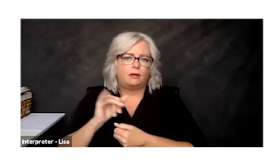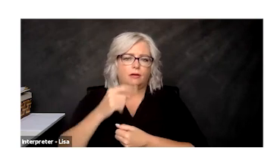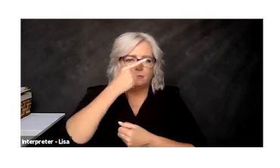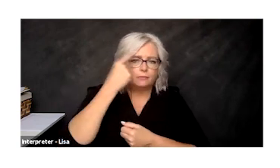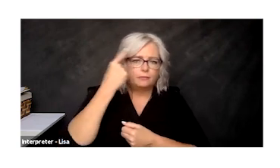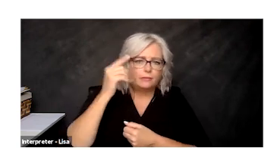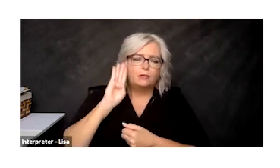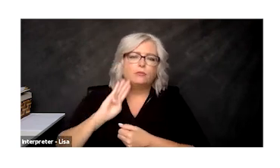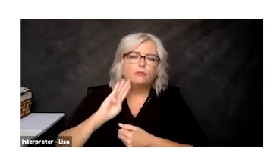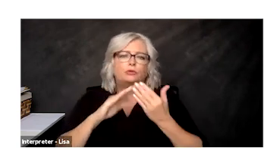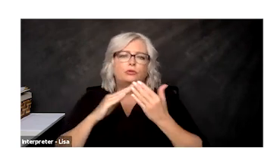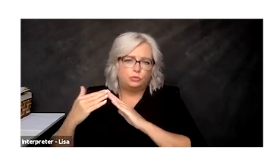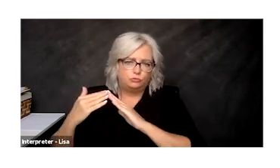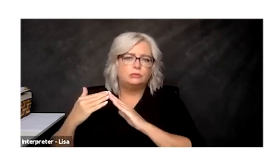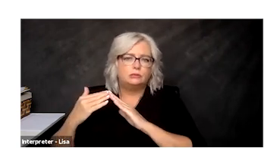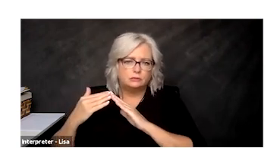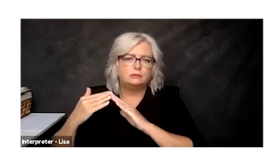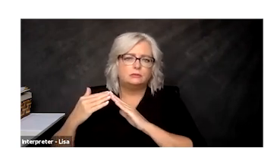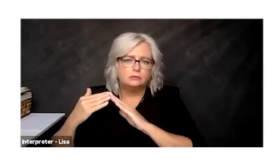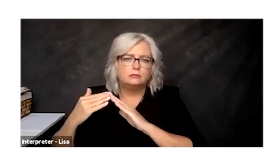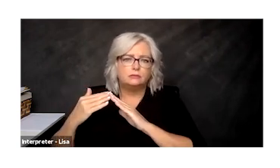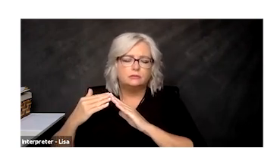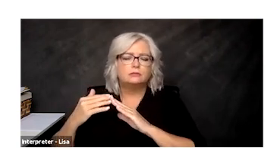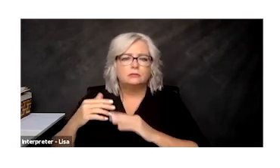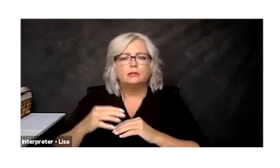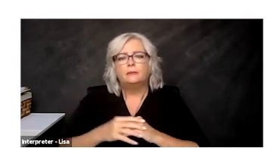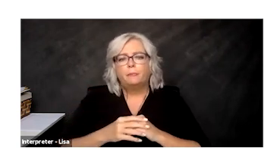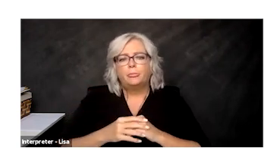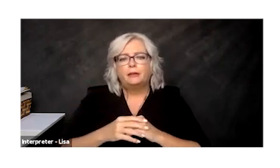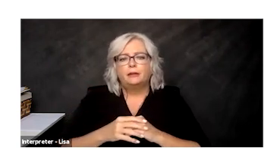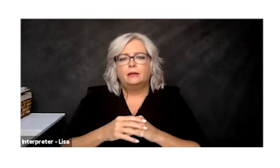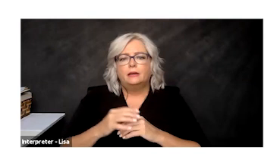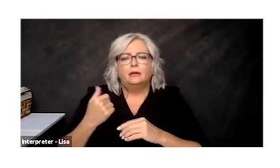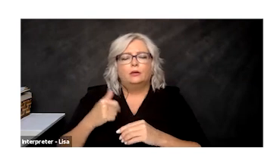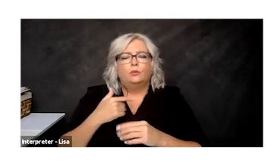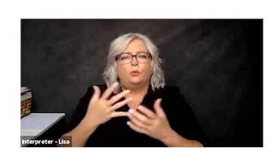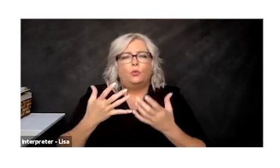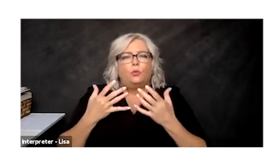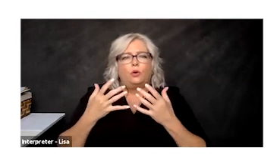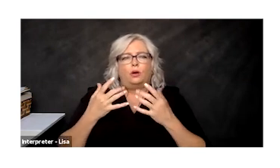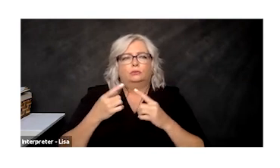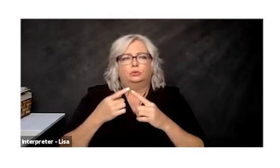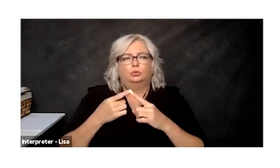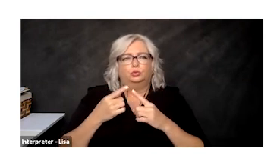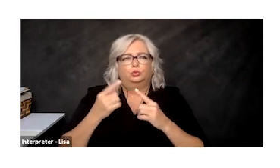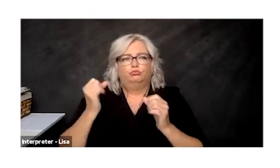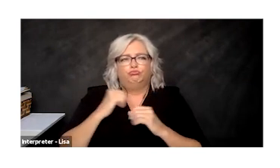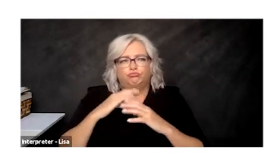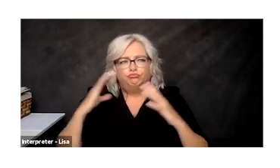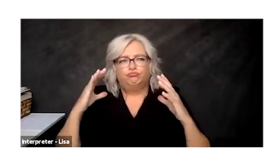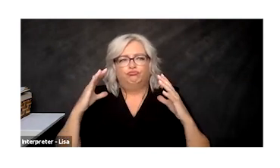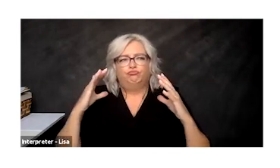communities. And we sort of want to get back to that moment when there was these sort of